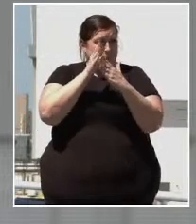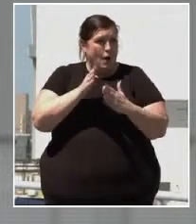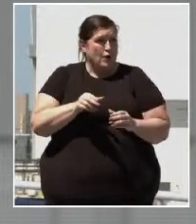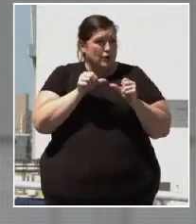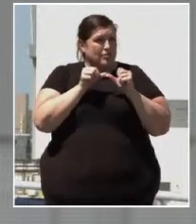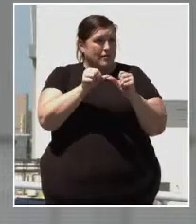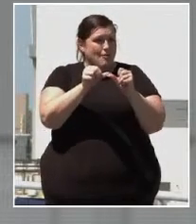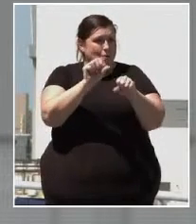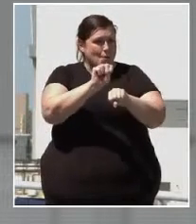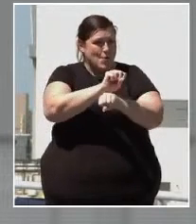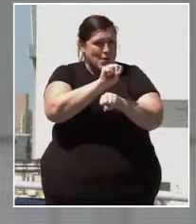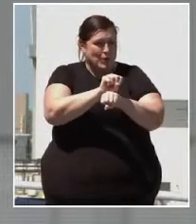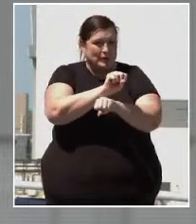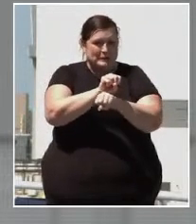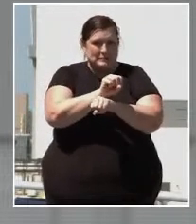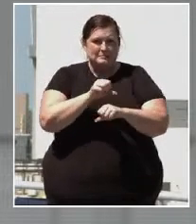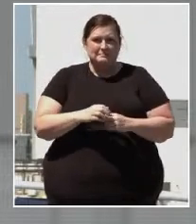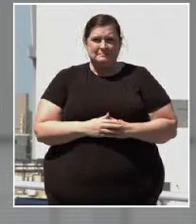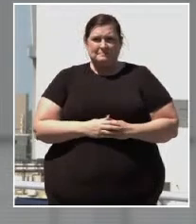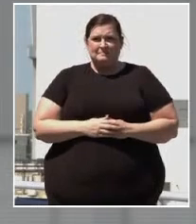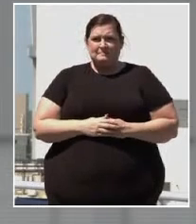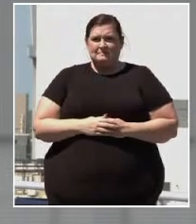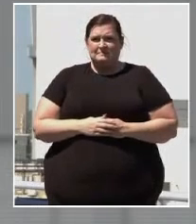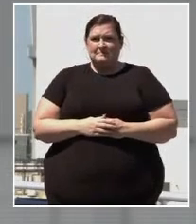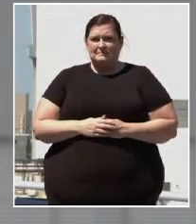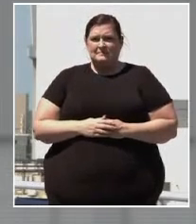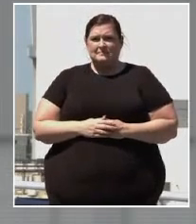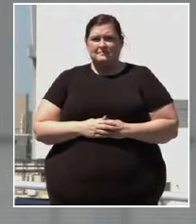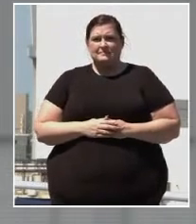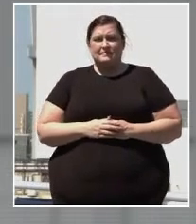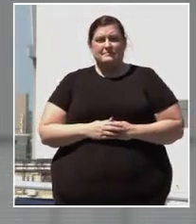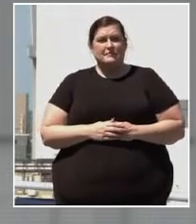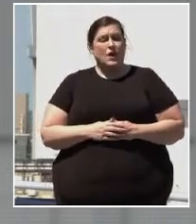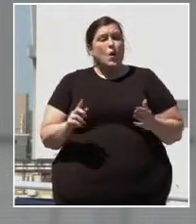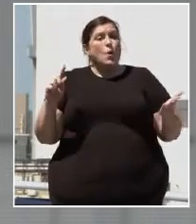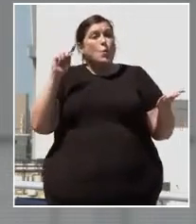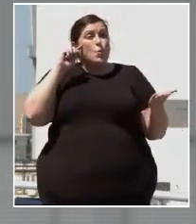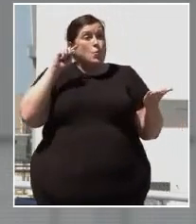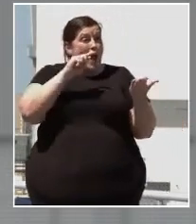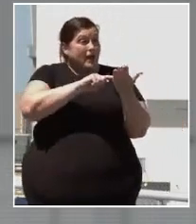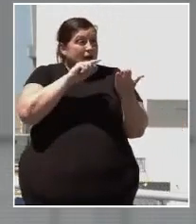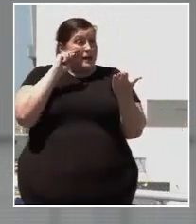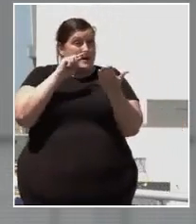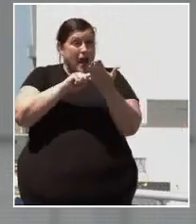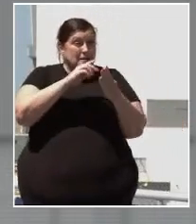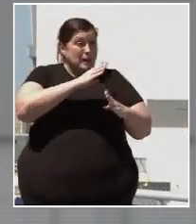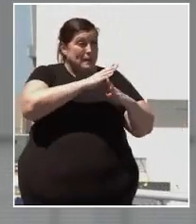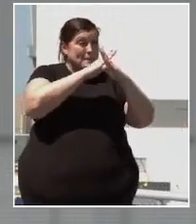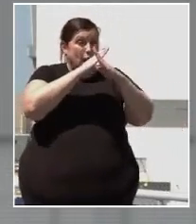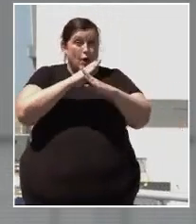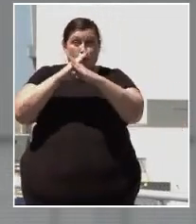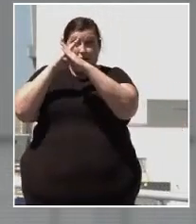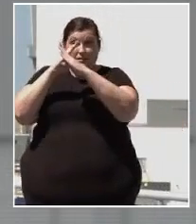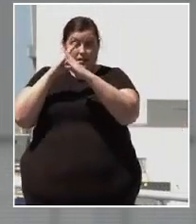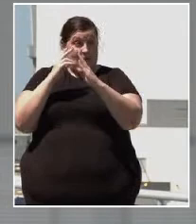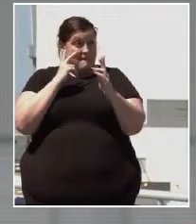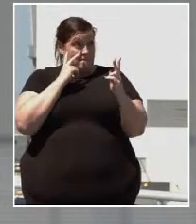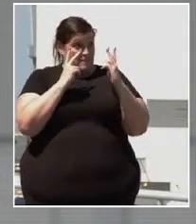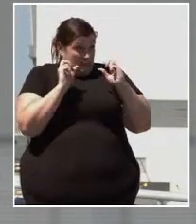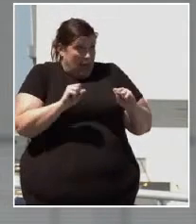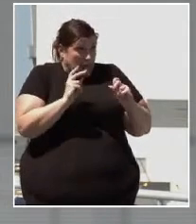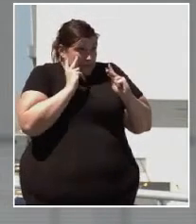ongoing work let's recognize and bring down the barriers both visible and